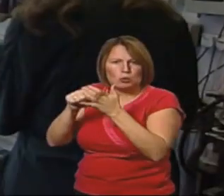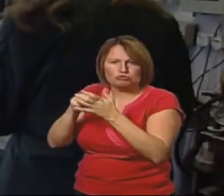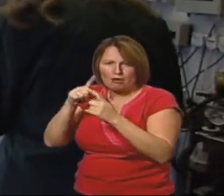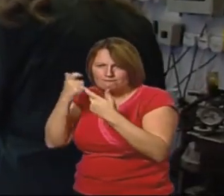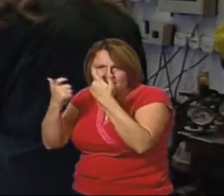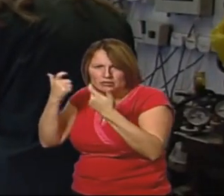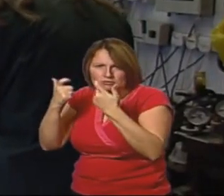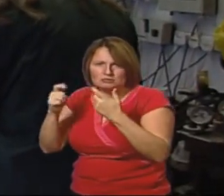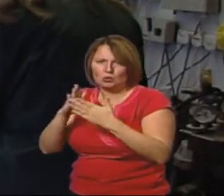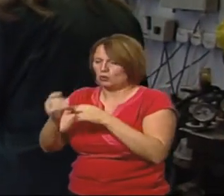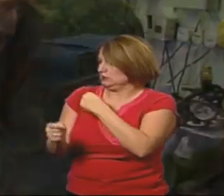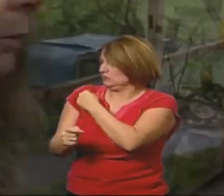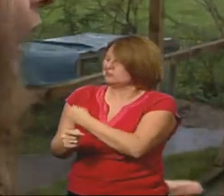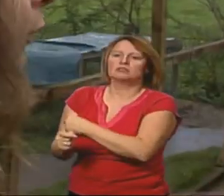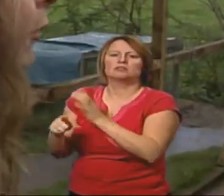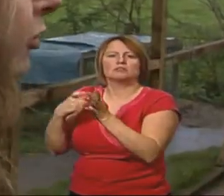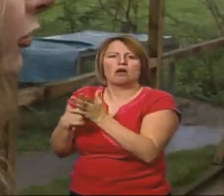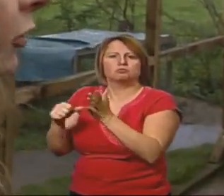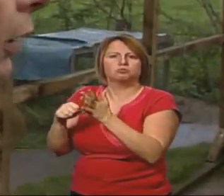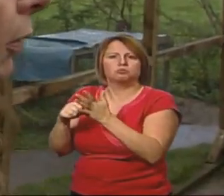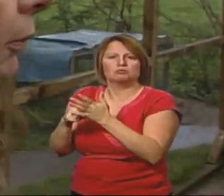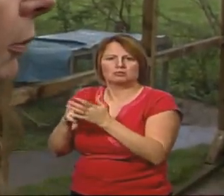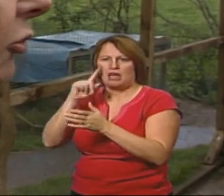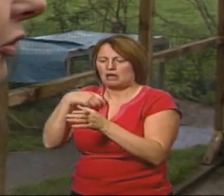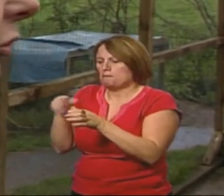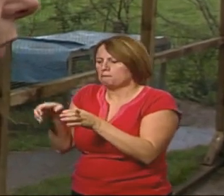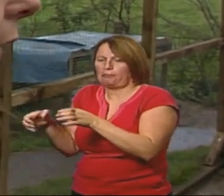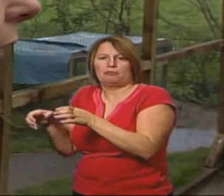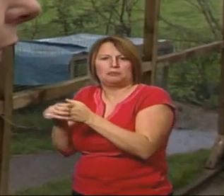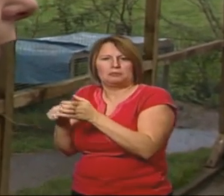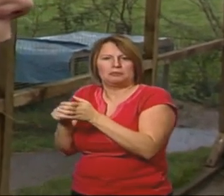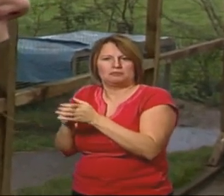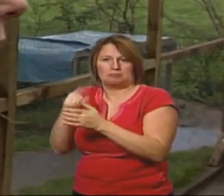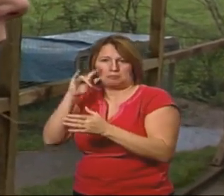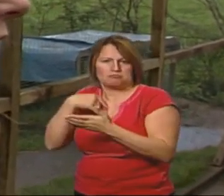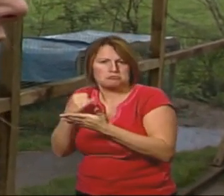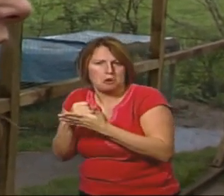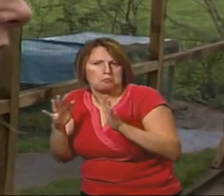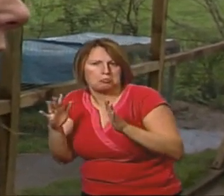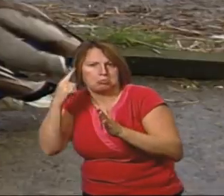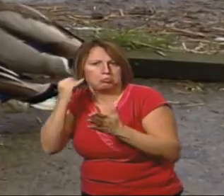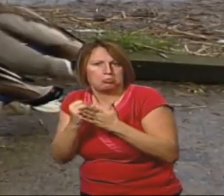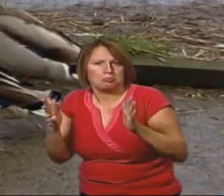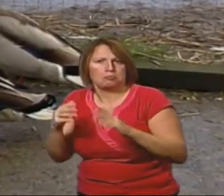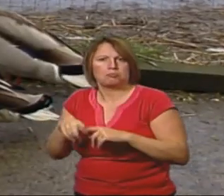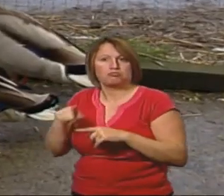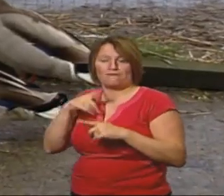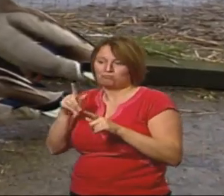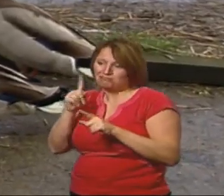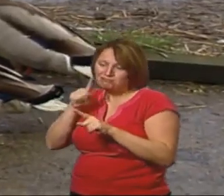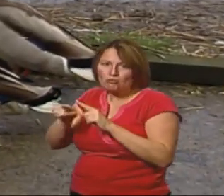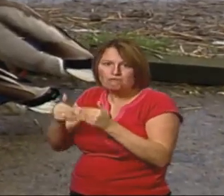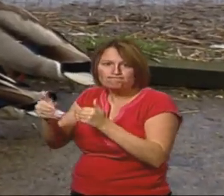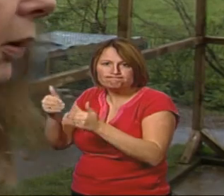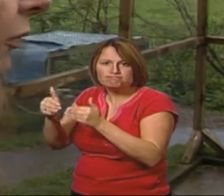Oh, right. You really can't pull Right, it like out. that. I mean, I thought I just wasn't doing it properly, but she said you can't. And you just have to live with it. But I mean, he managed, didn't